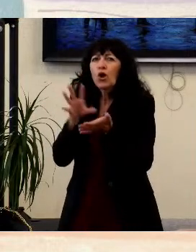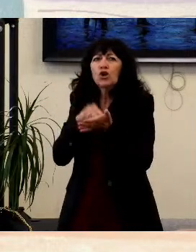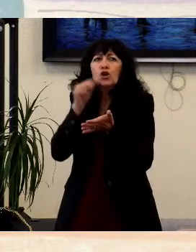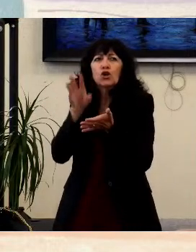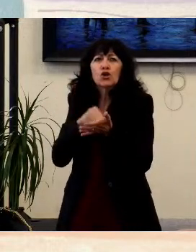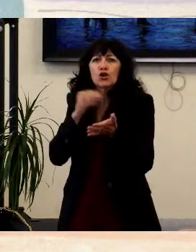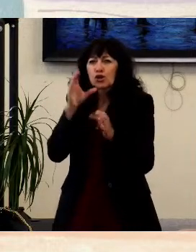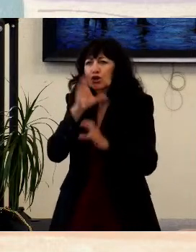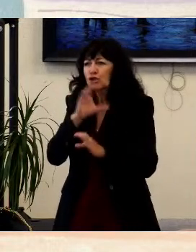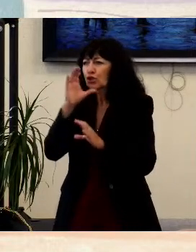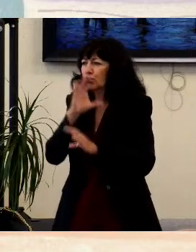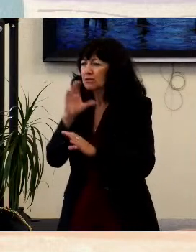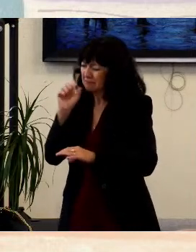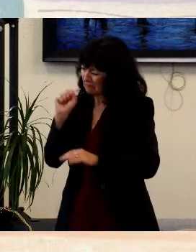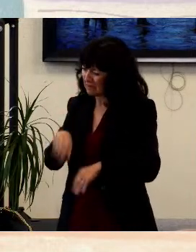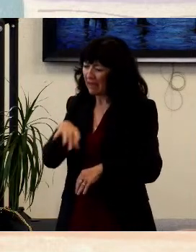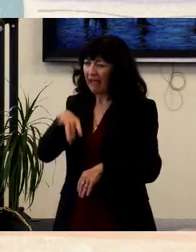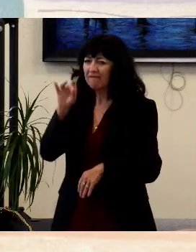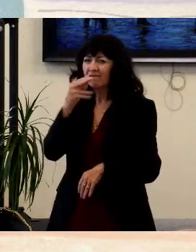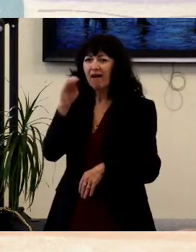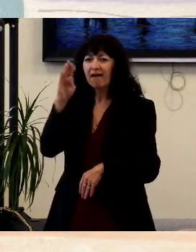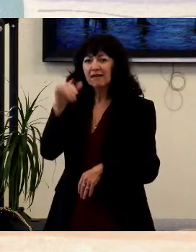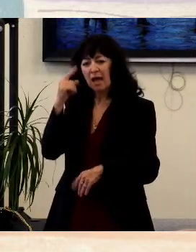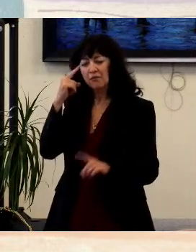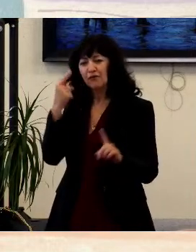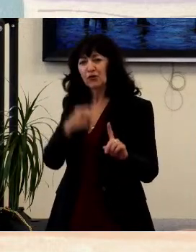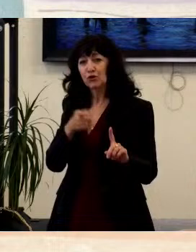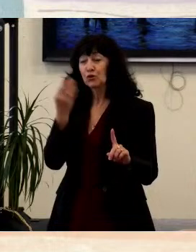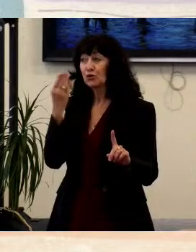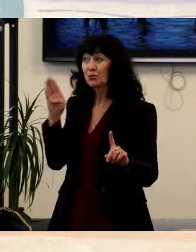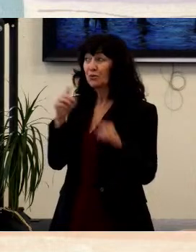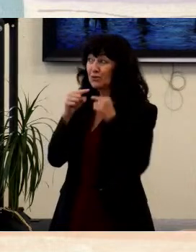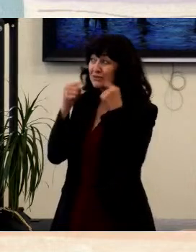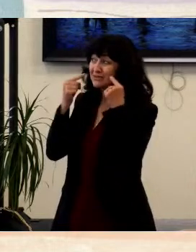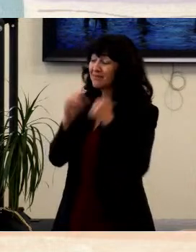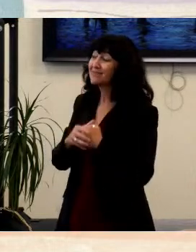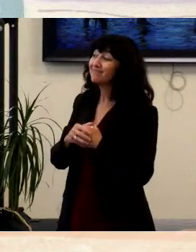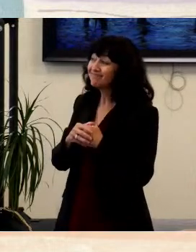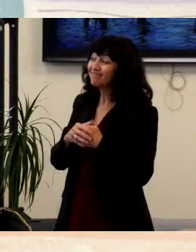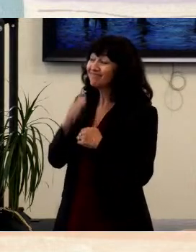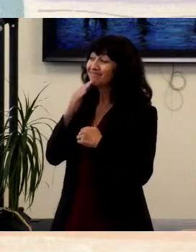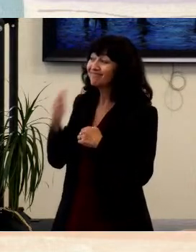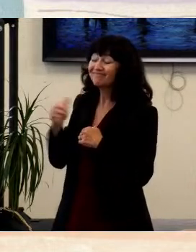find a hobby for you, I'll bet, Silky offers. Blue smiles, thanks, but not yet.